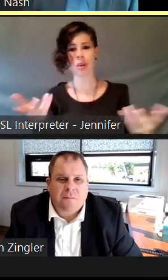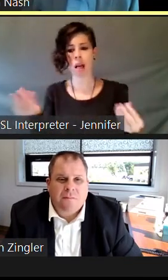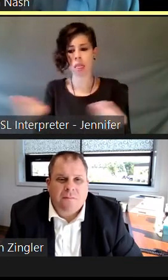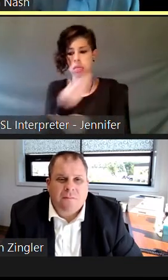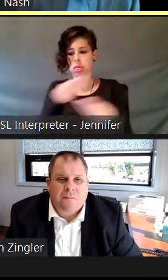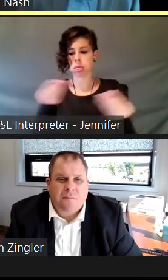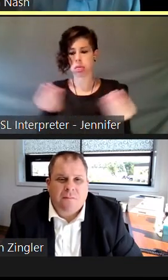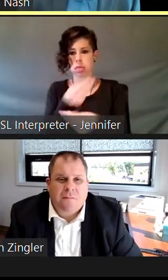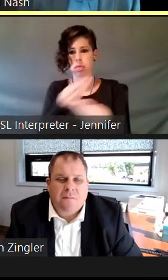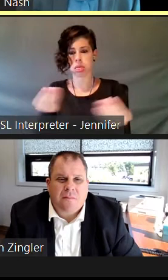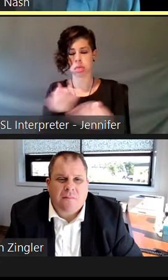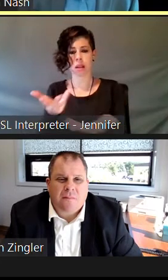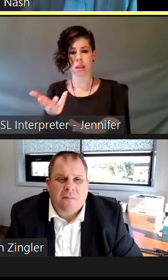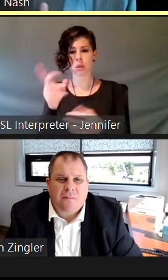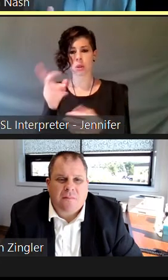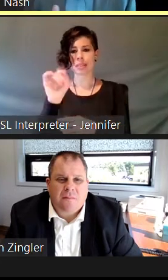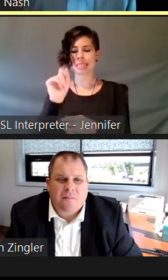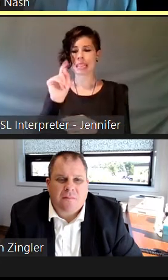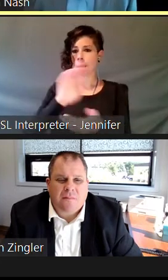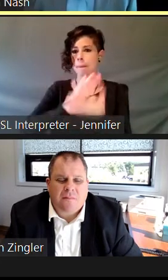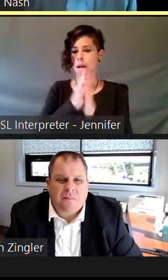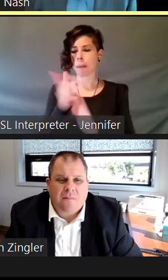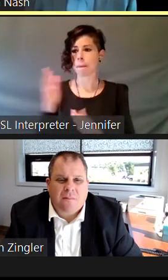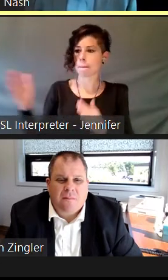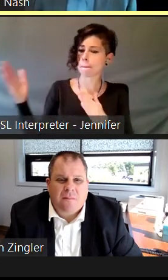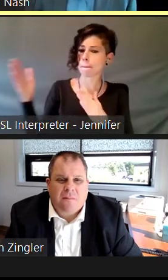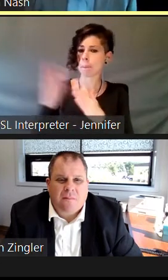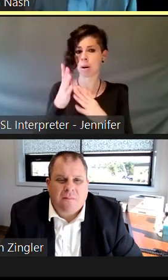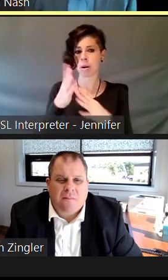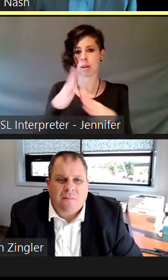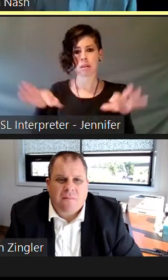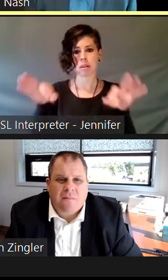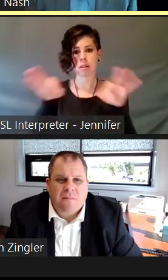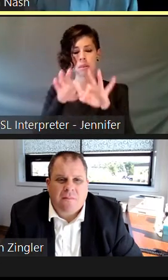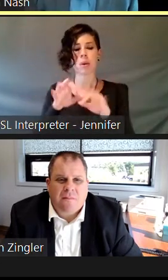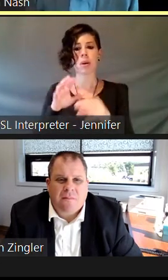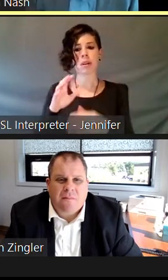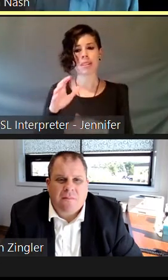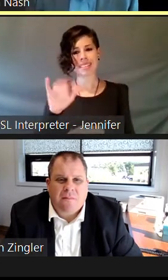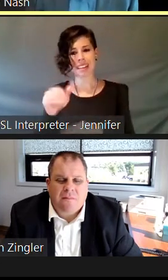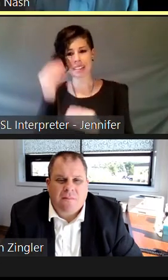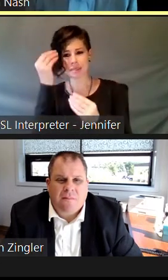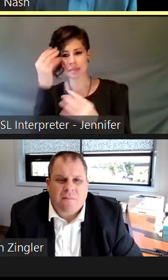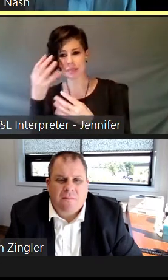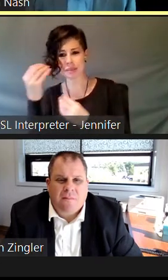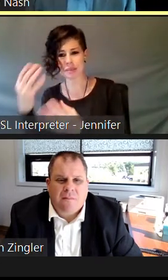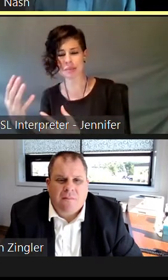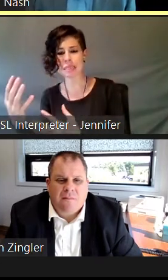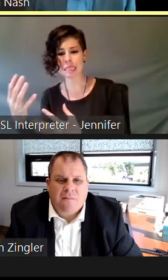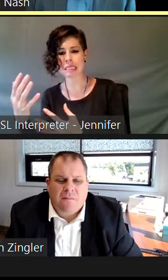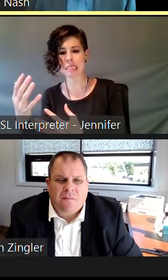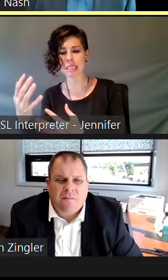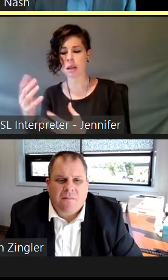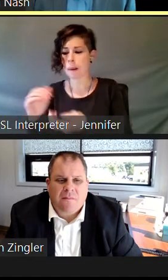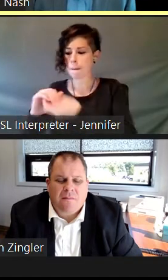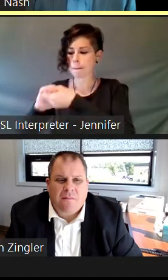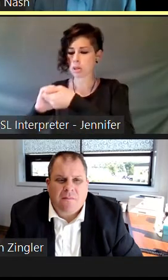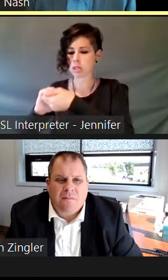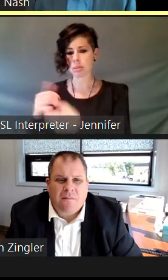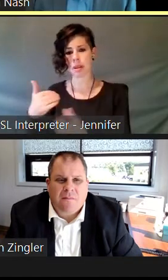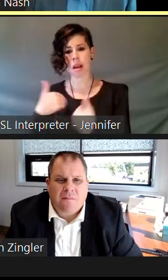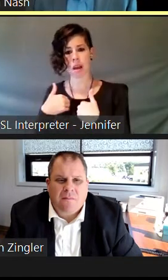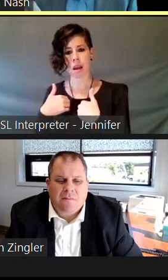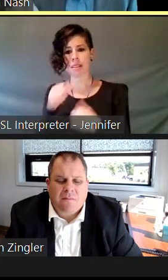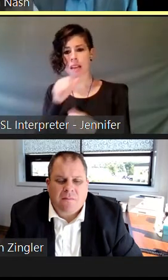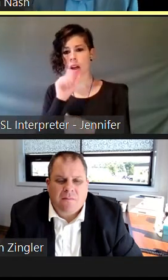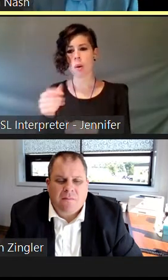certainly, the data became a major issue, but the anecdotal information and the fact that we had major partnerships. This was not just an ARC